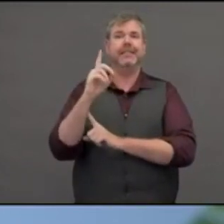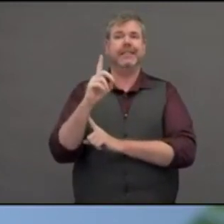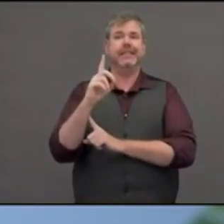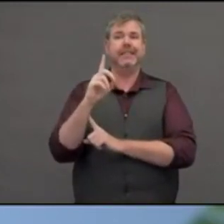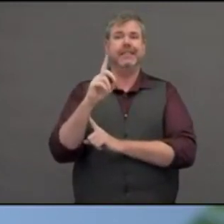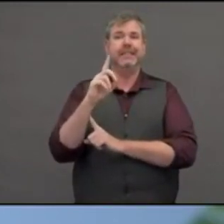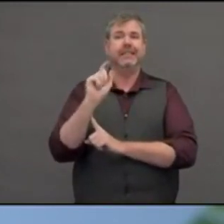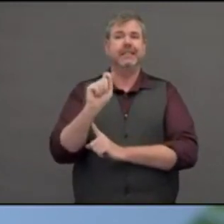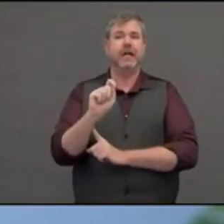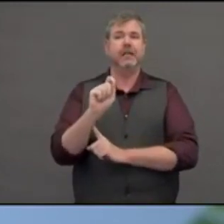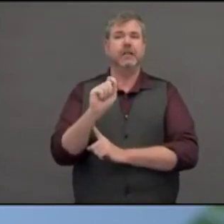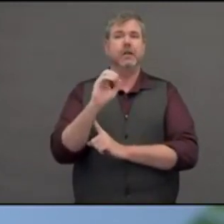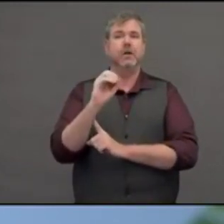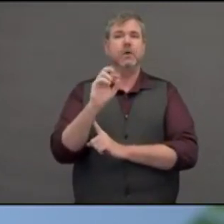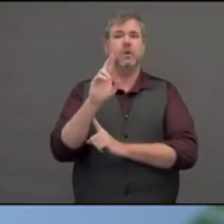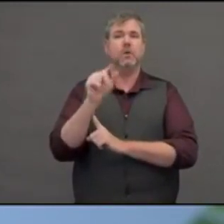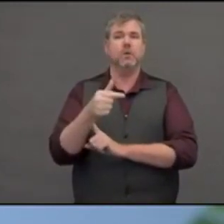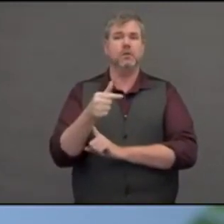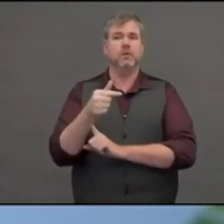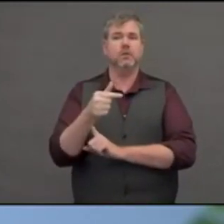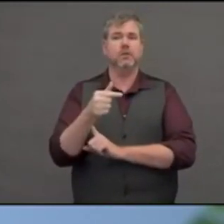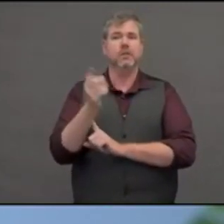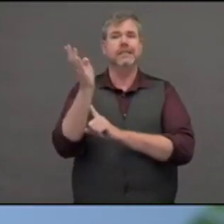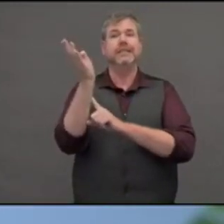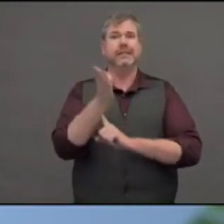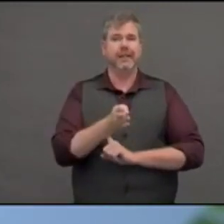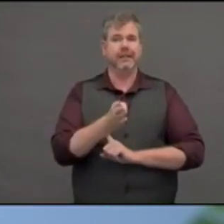sccphd.org/flu. Again,